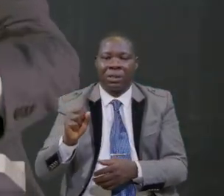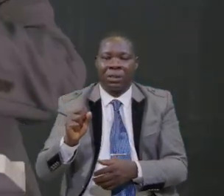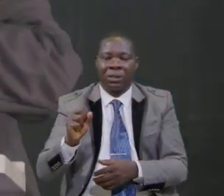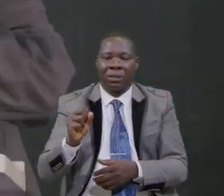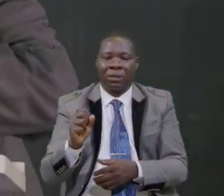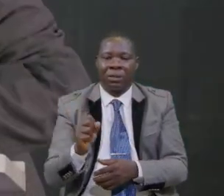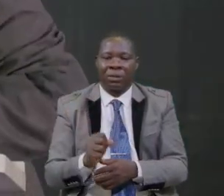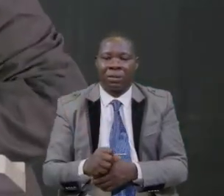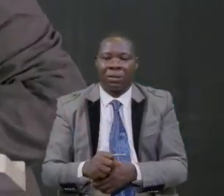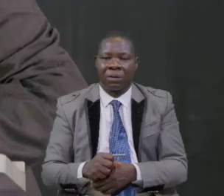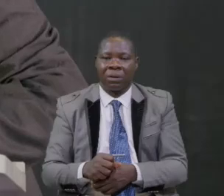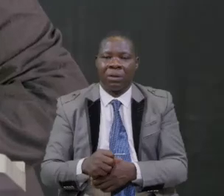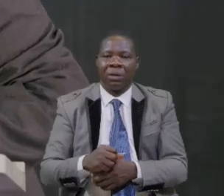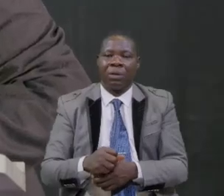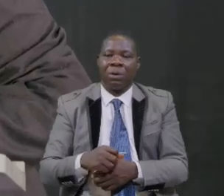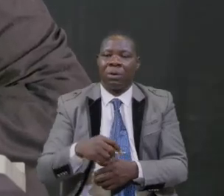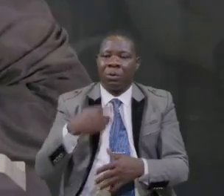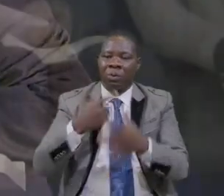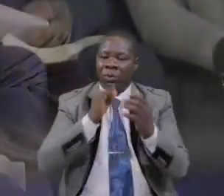What's F?